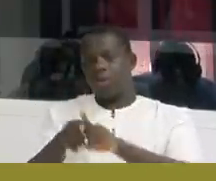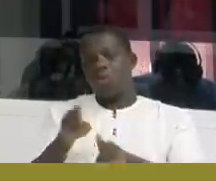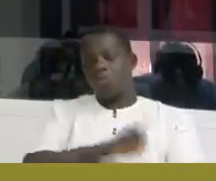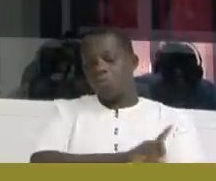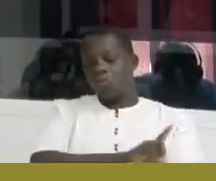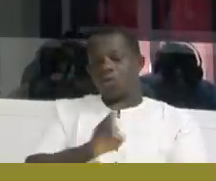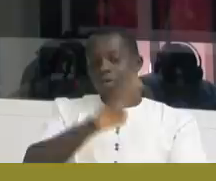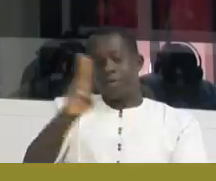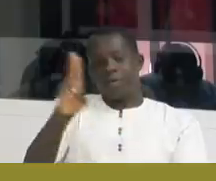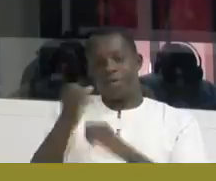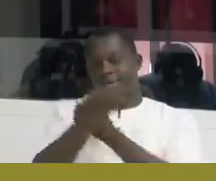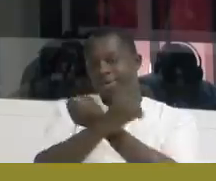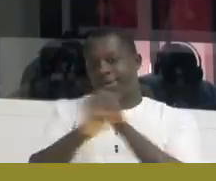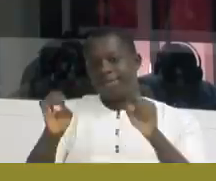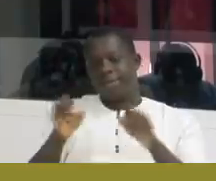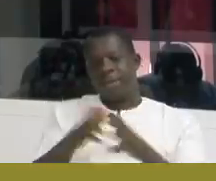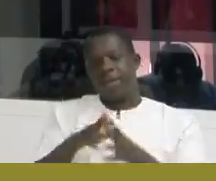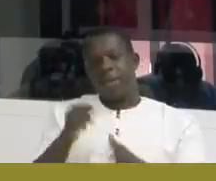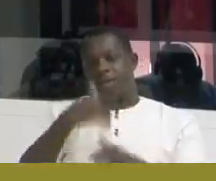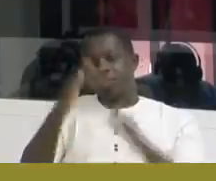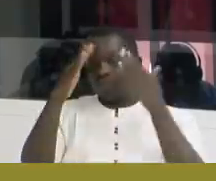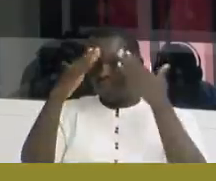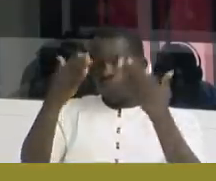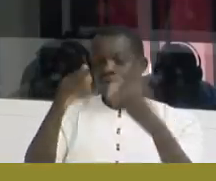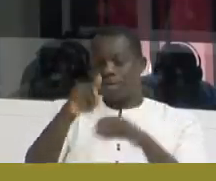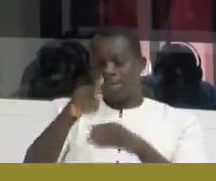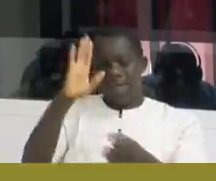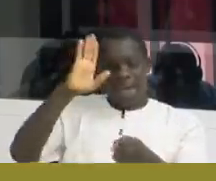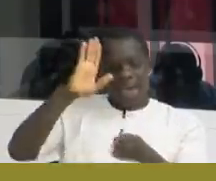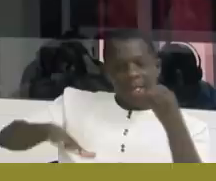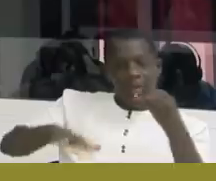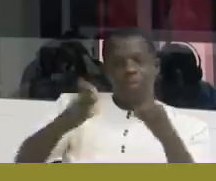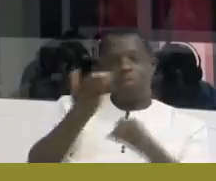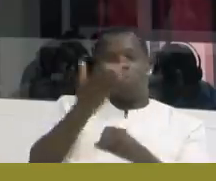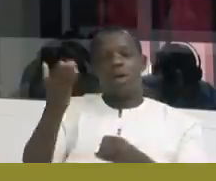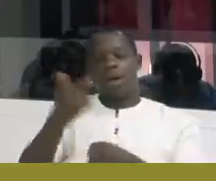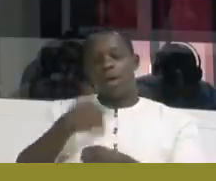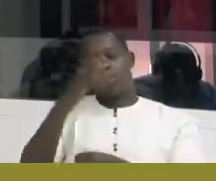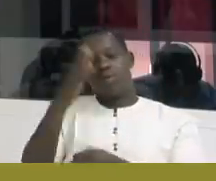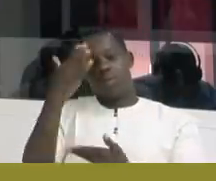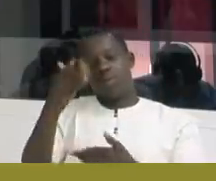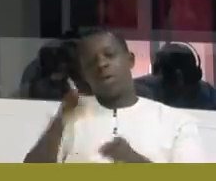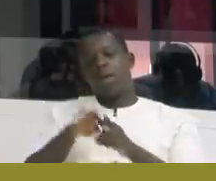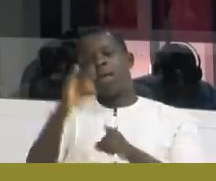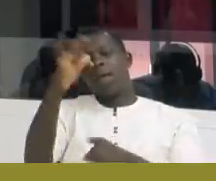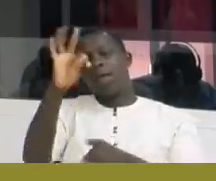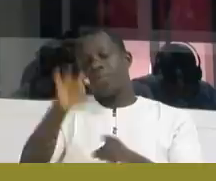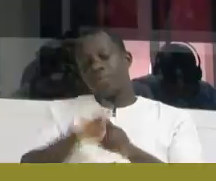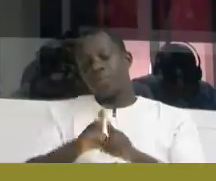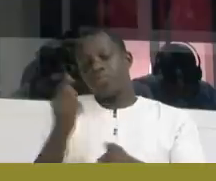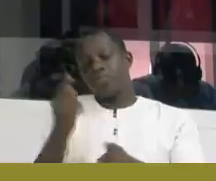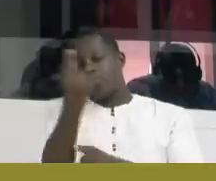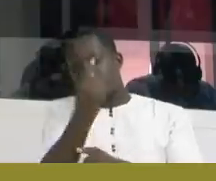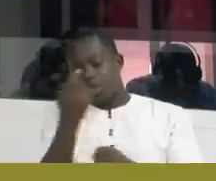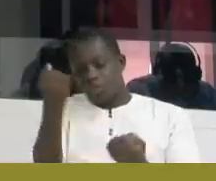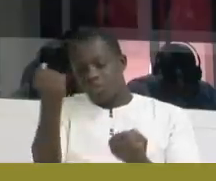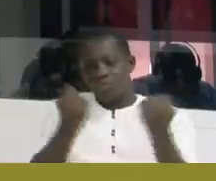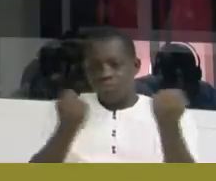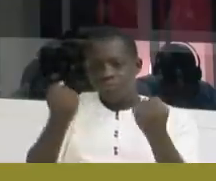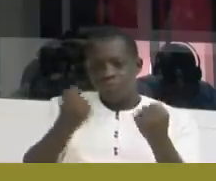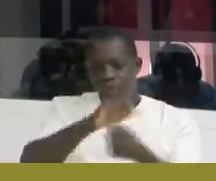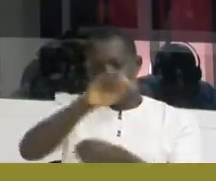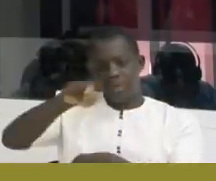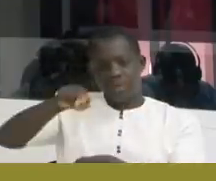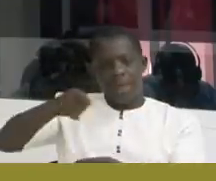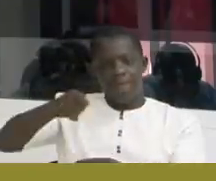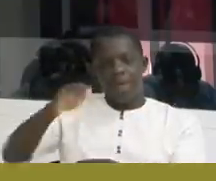not safe. I didn't know where this was going to end up. If it was for a mere vehicle, a key, it